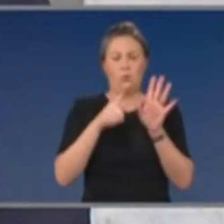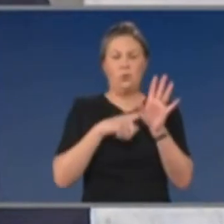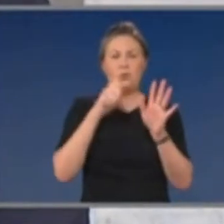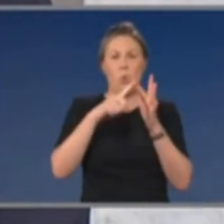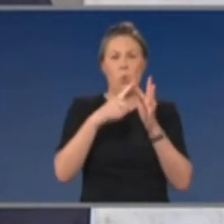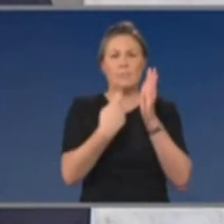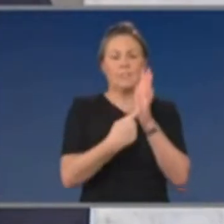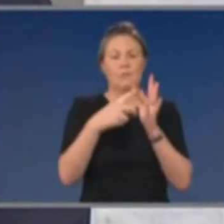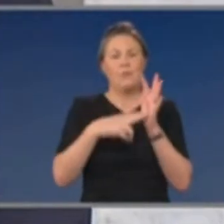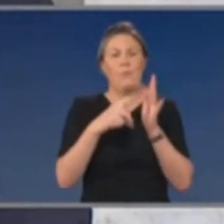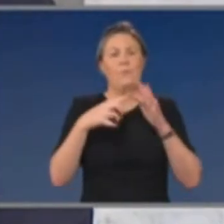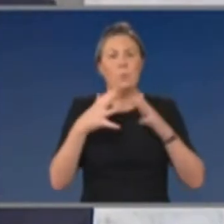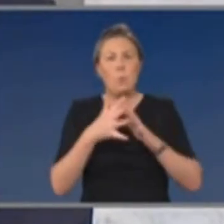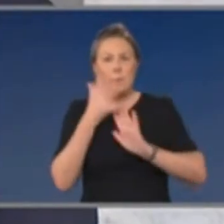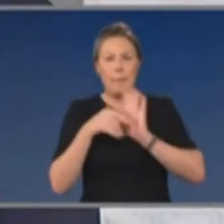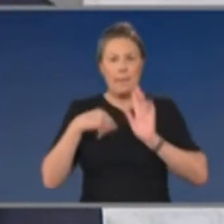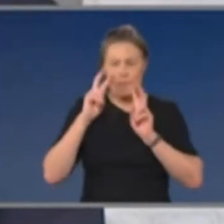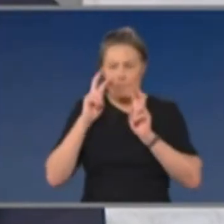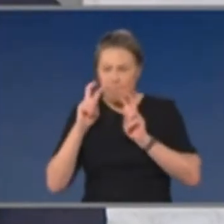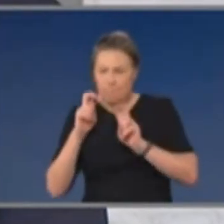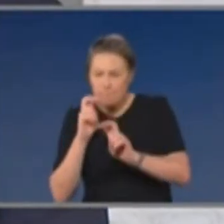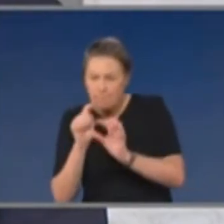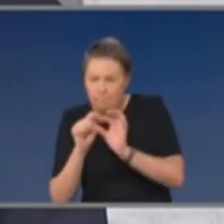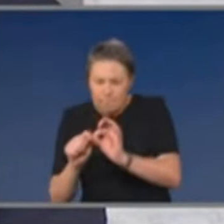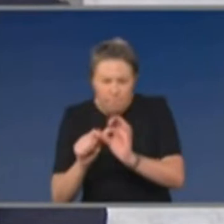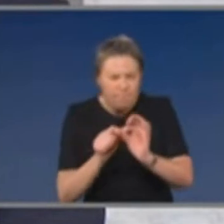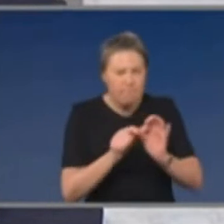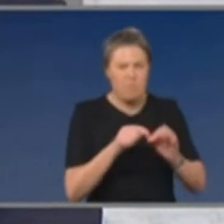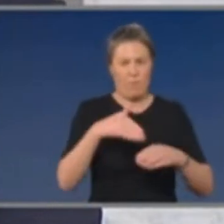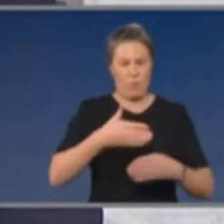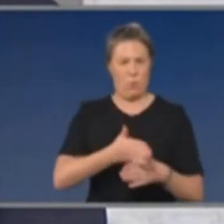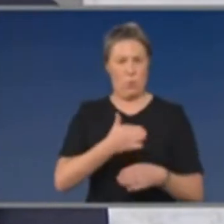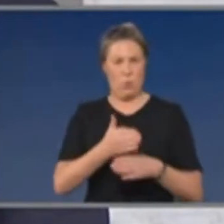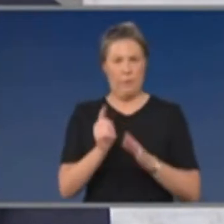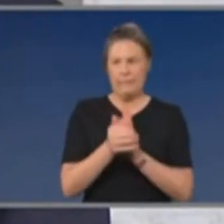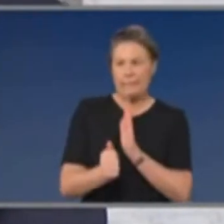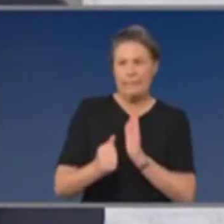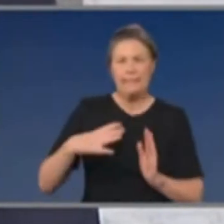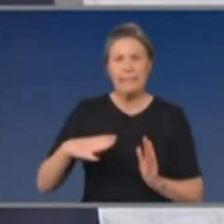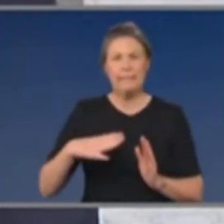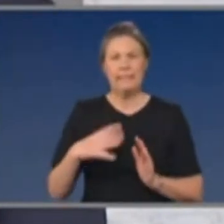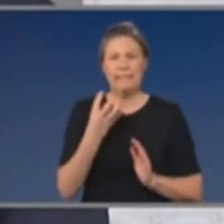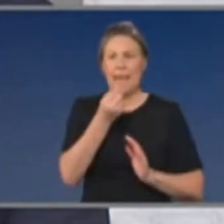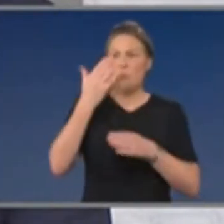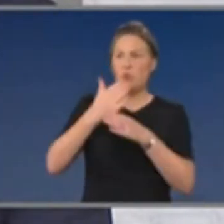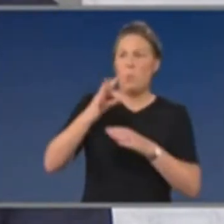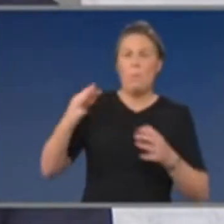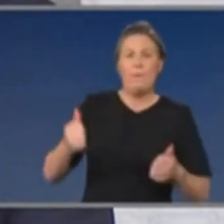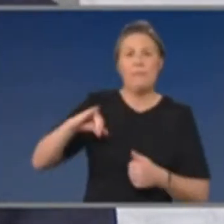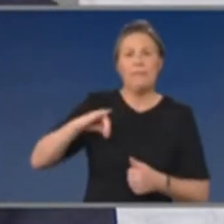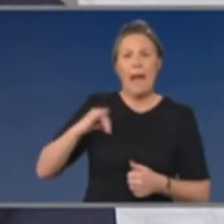the National Skills Commission legislated and come through the Parliament in our last sitting, what we knew was